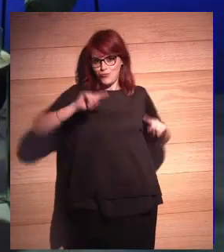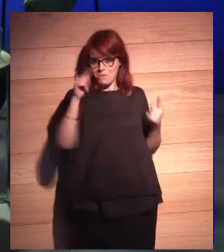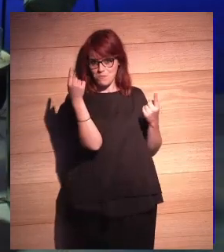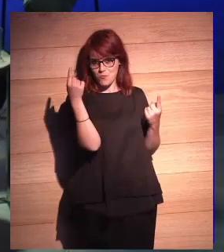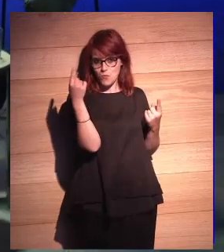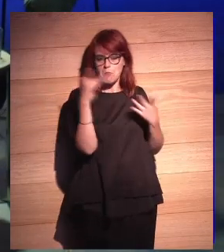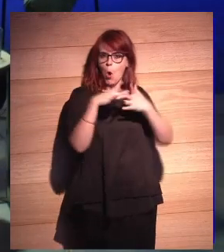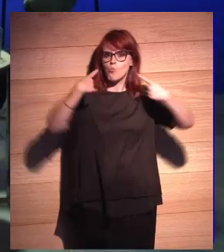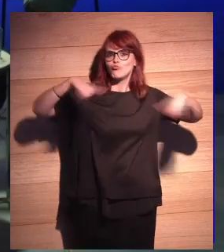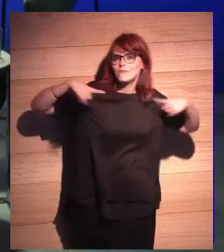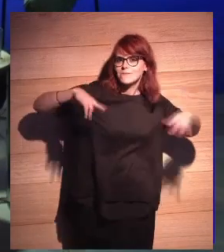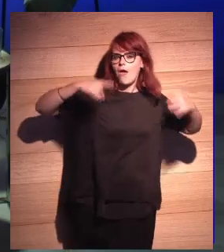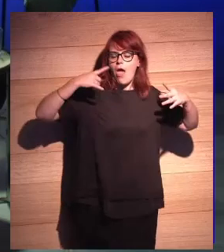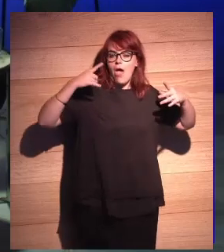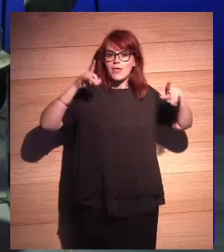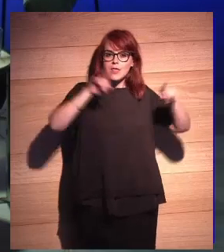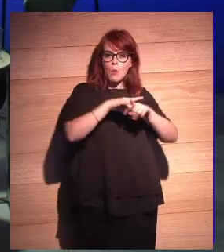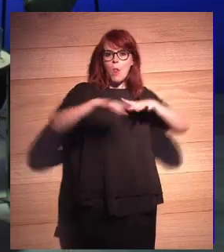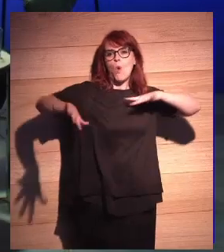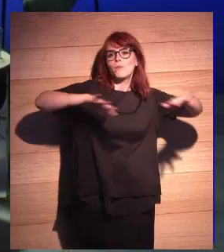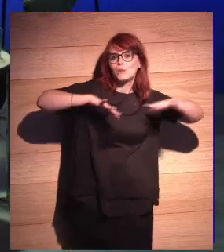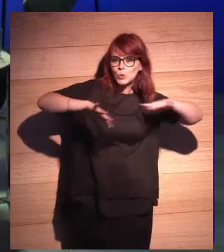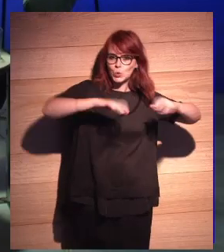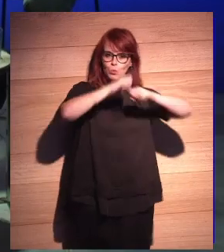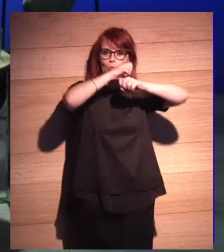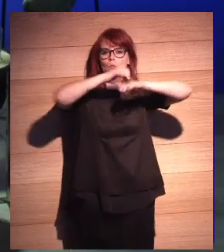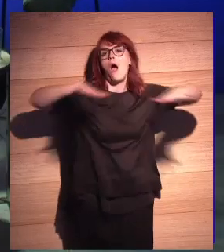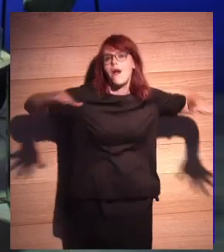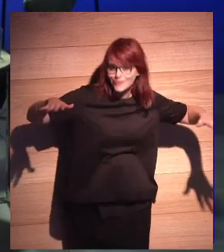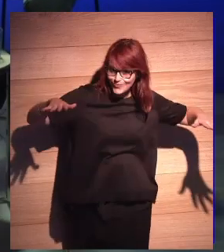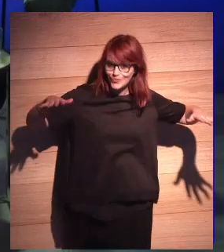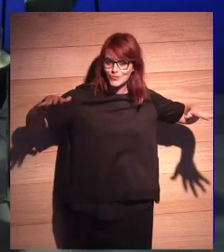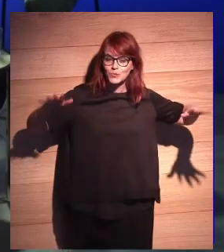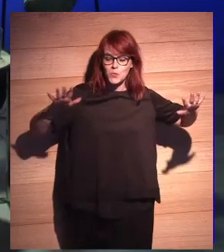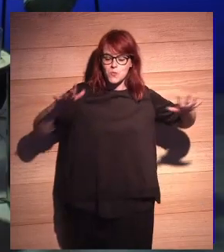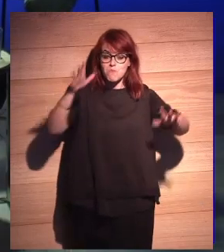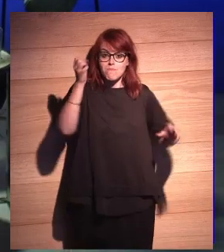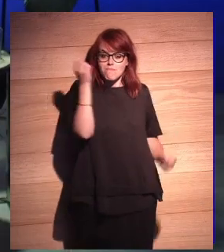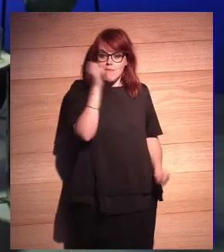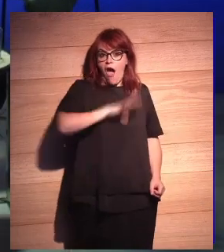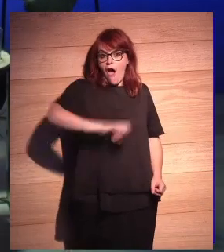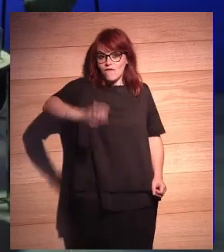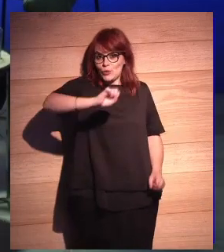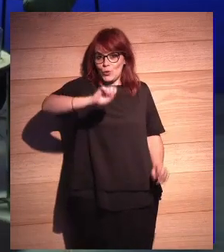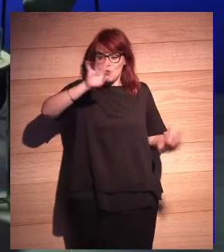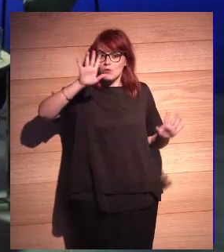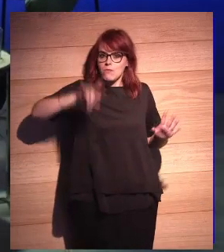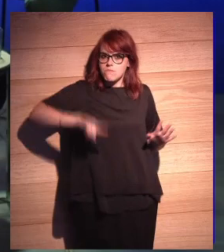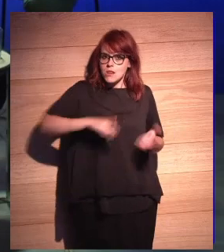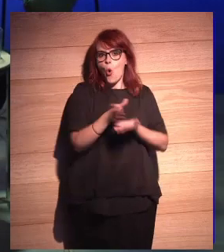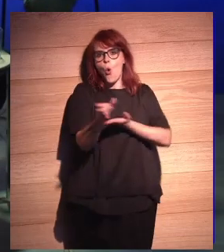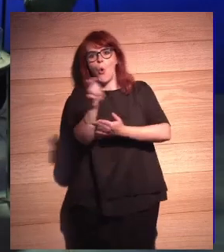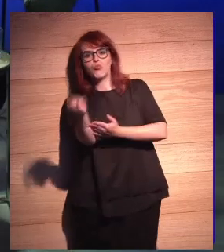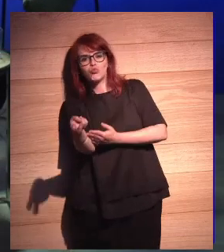healing purposes. You can make music, you can expand your movement thanks to these